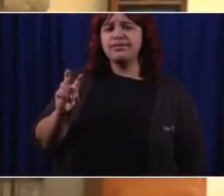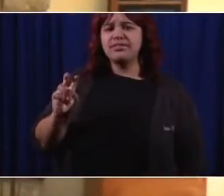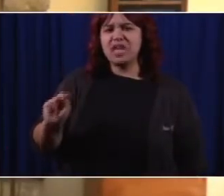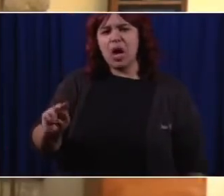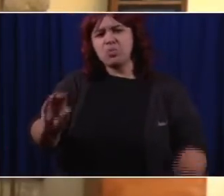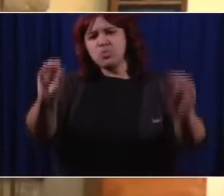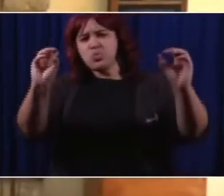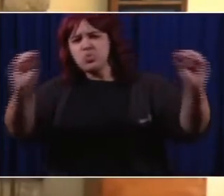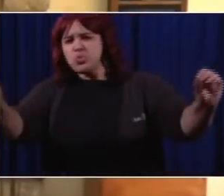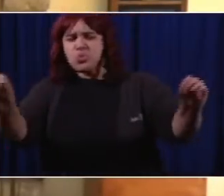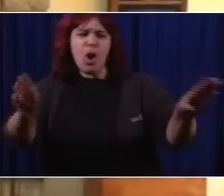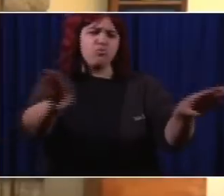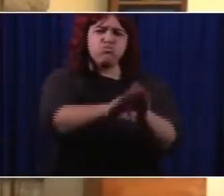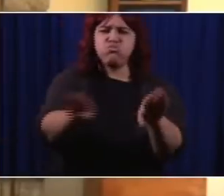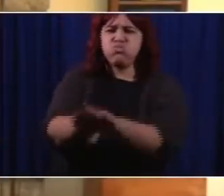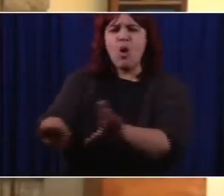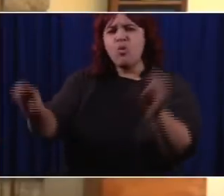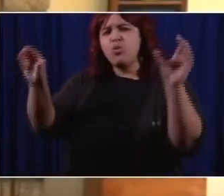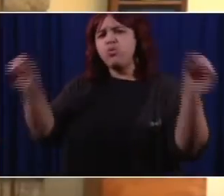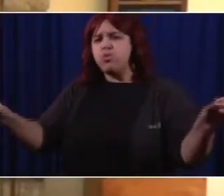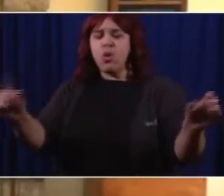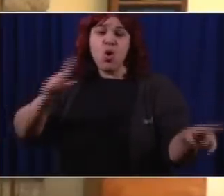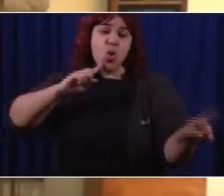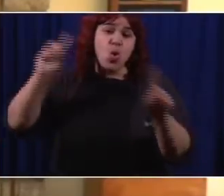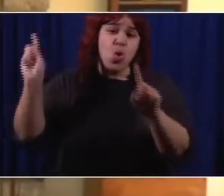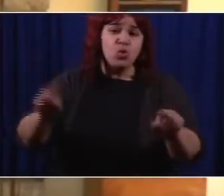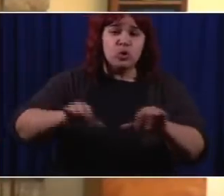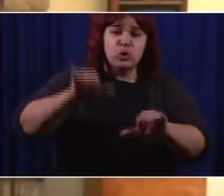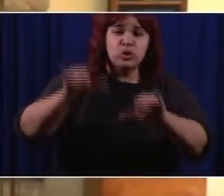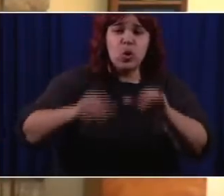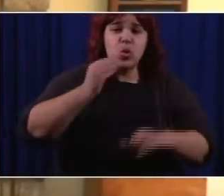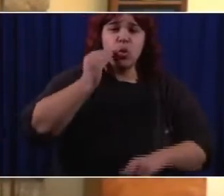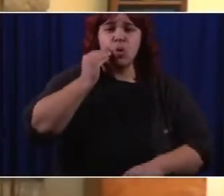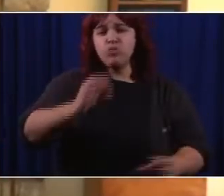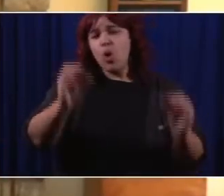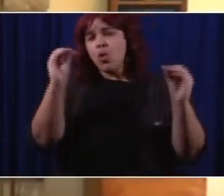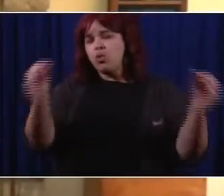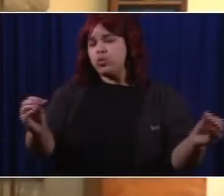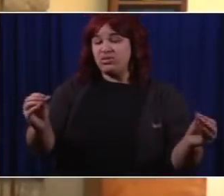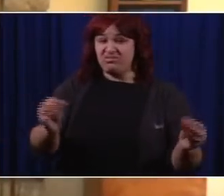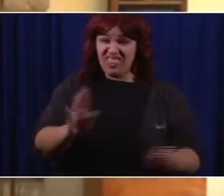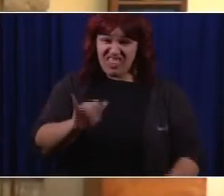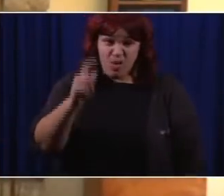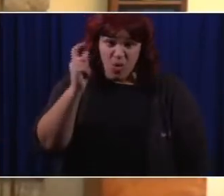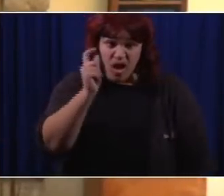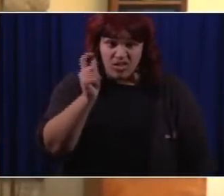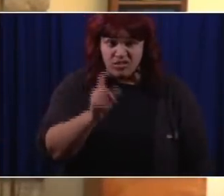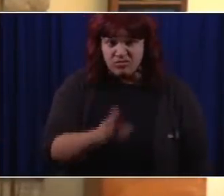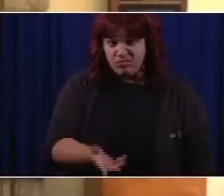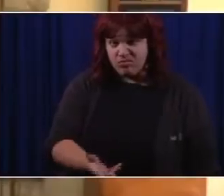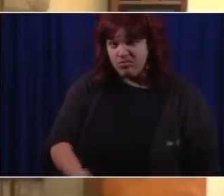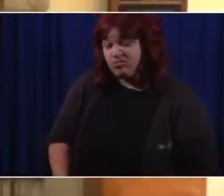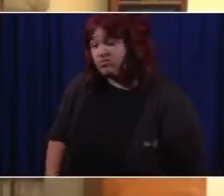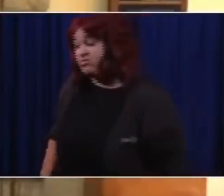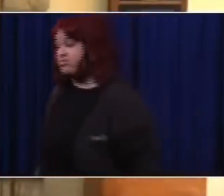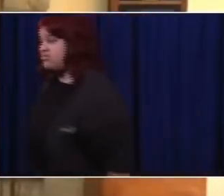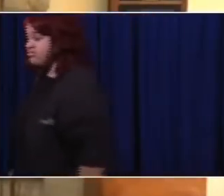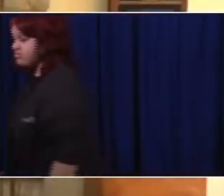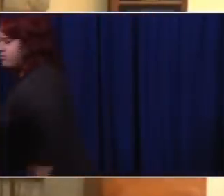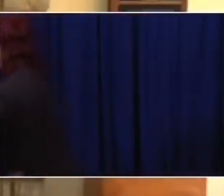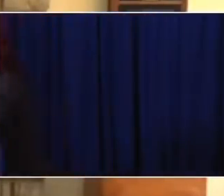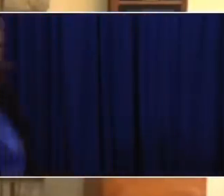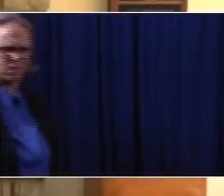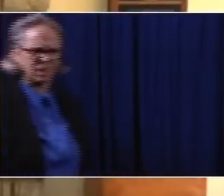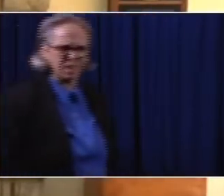Randy, if I said that, I didn't mean to say it like that. Let me kind of state it the way I think from what I'm